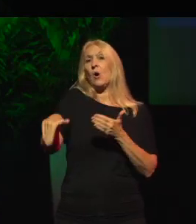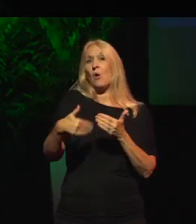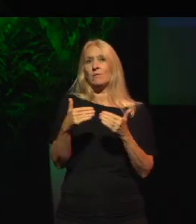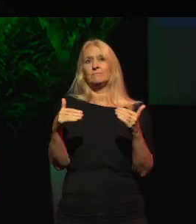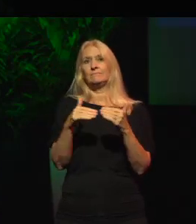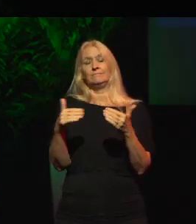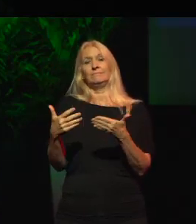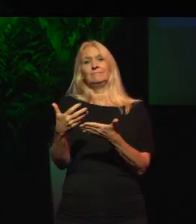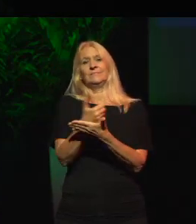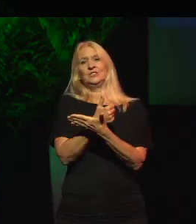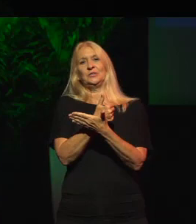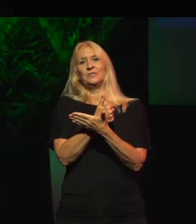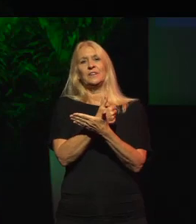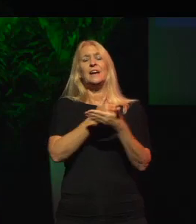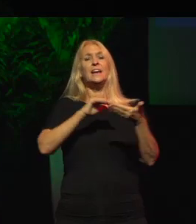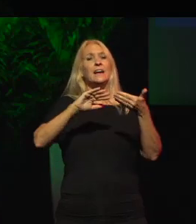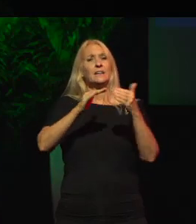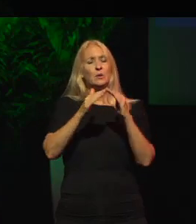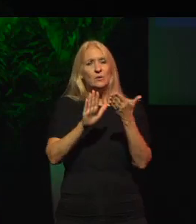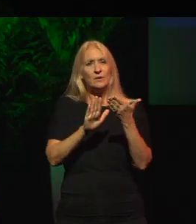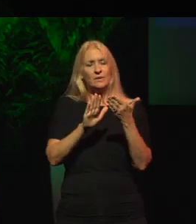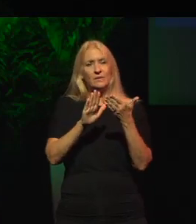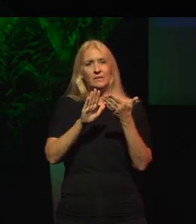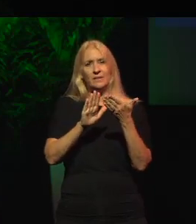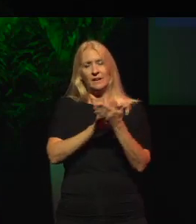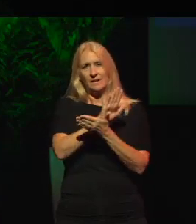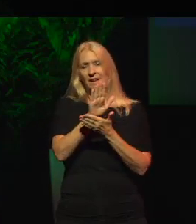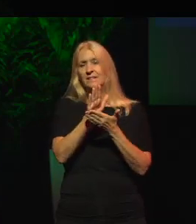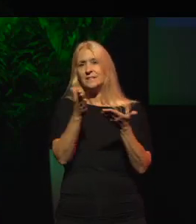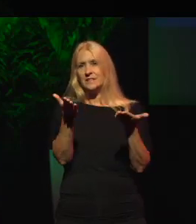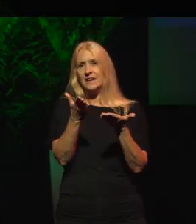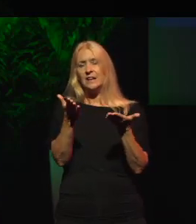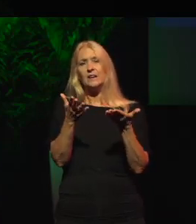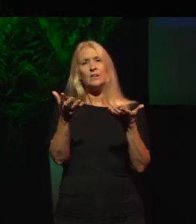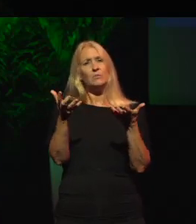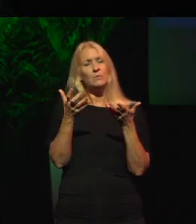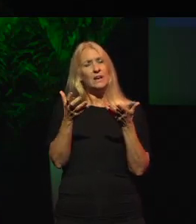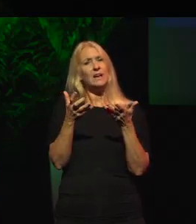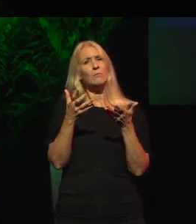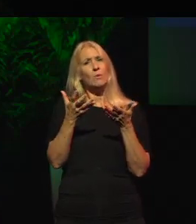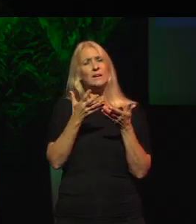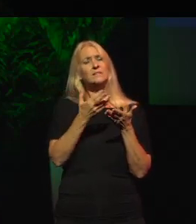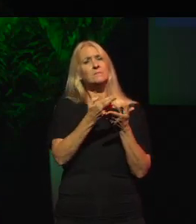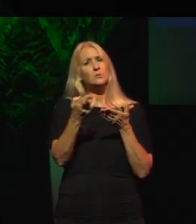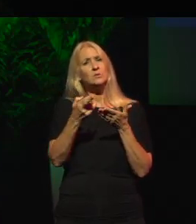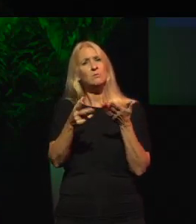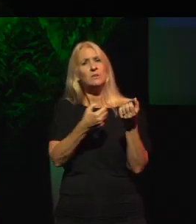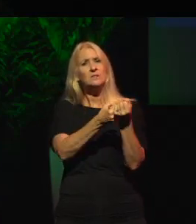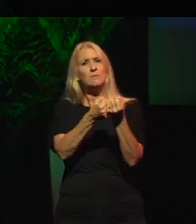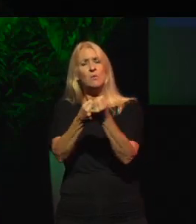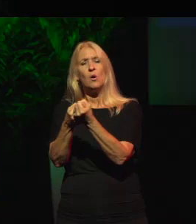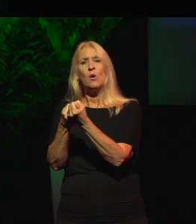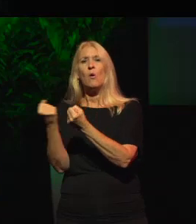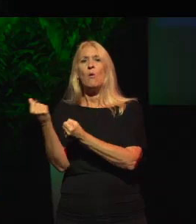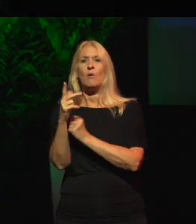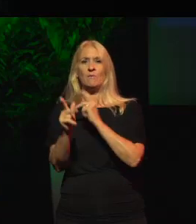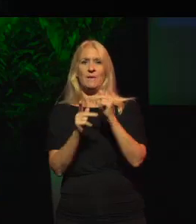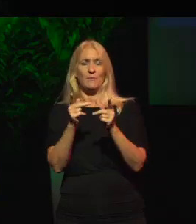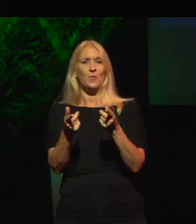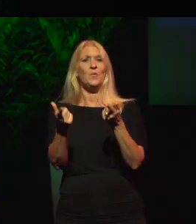As the community's college, we will remain a resource for building a better community to all those who come through our